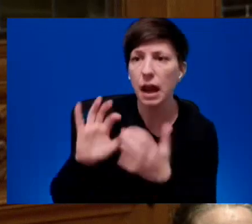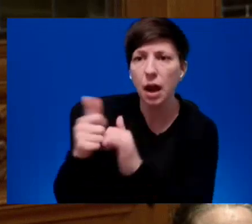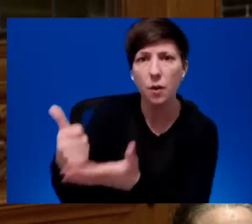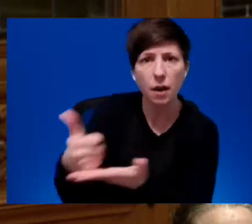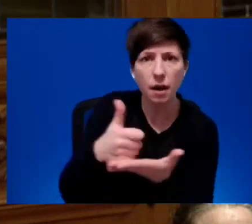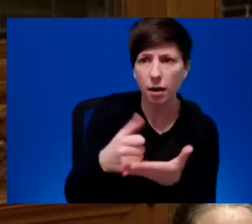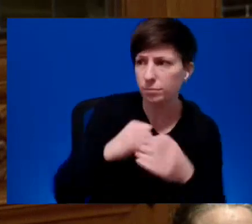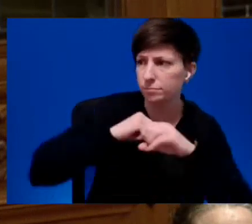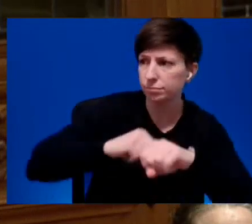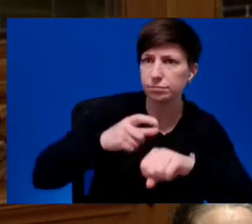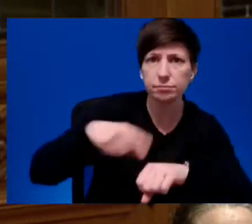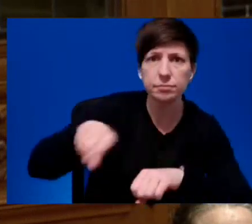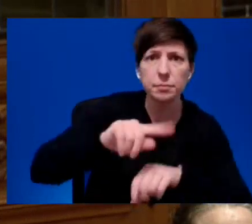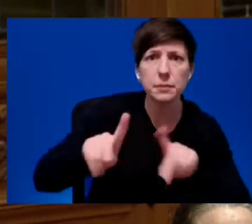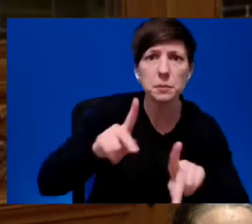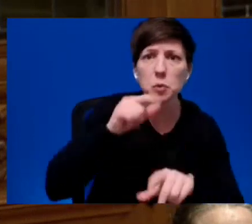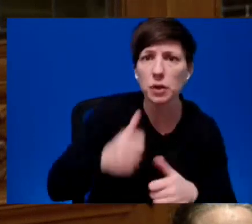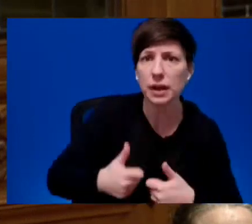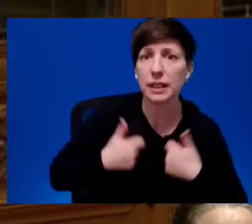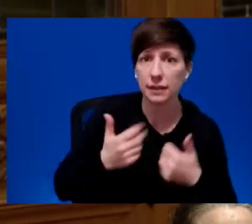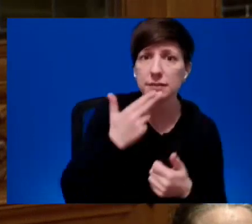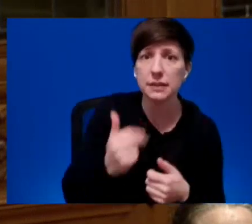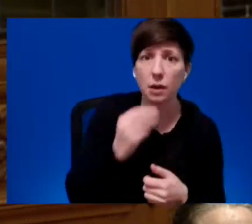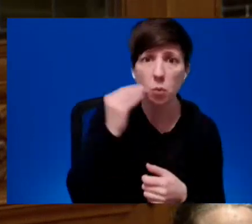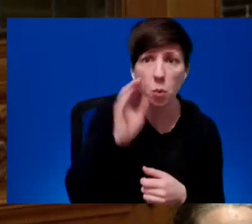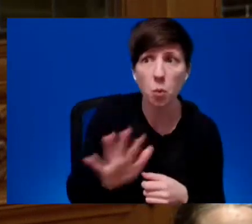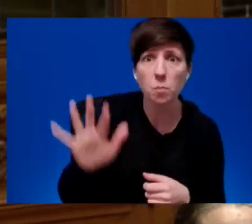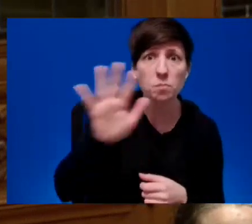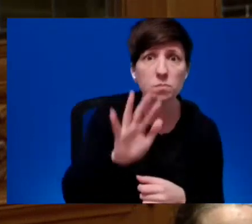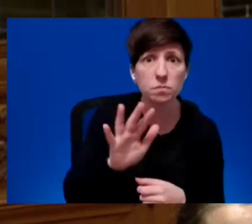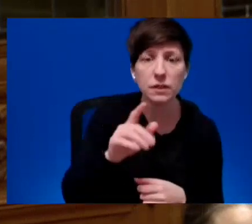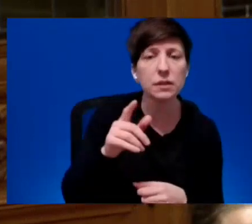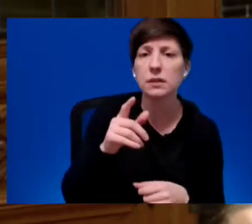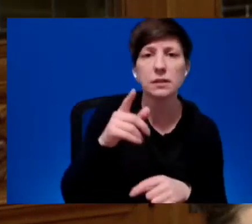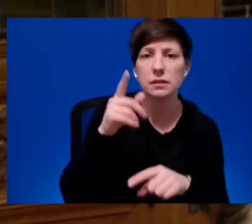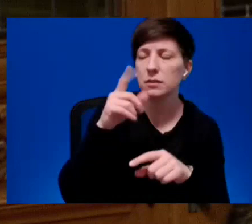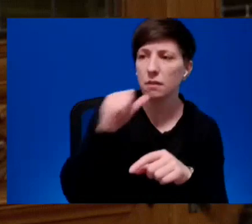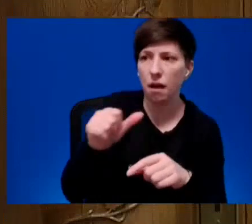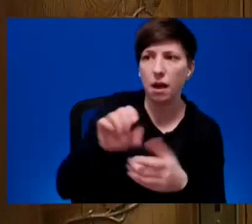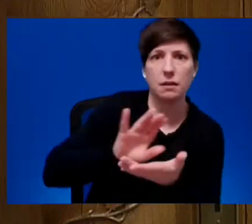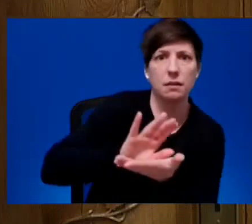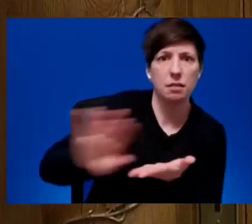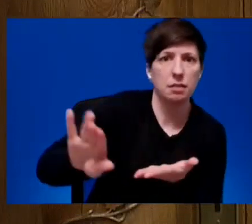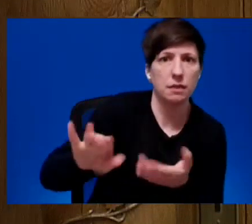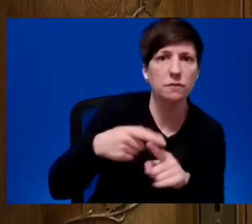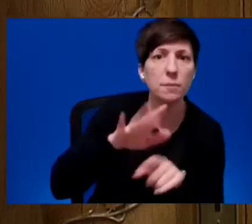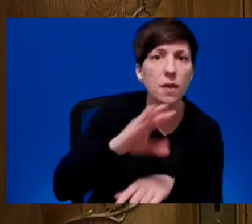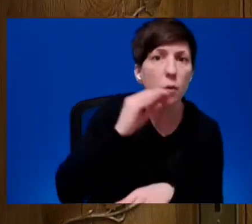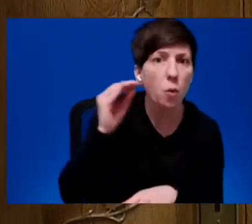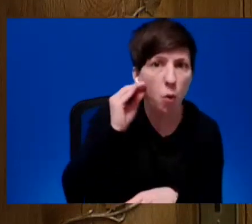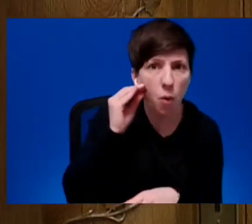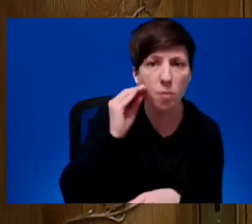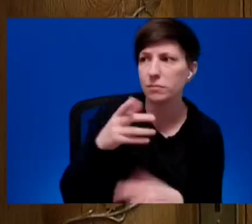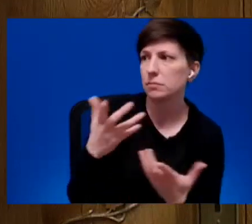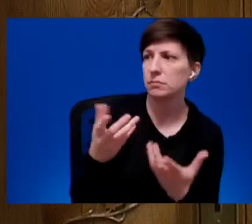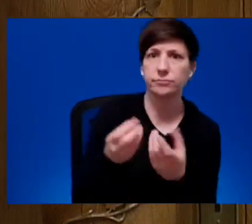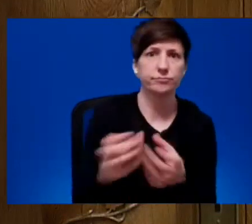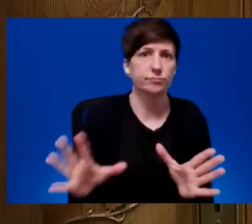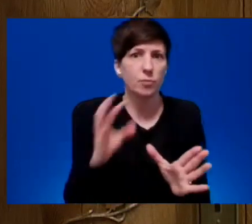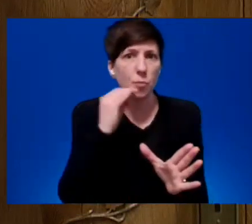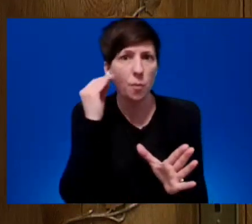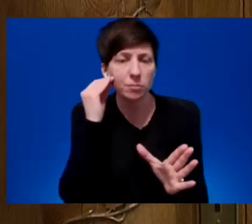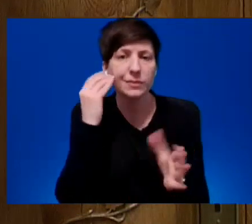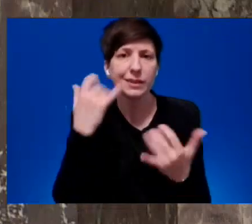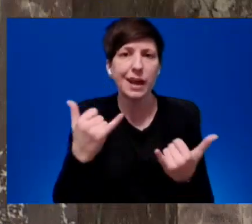homes across the province will not be forced into homelessness? Minister of Housing. Thank you so much, Honourable Speaker.